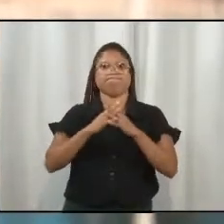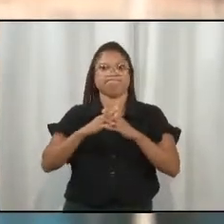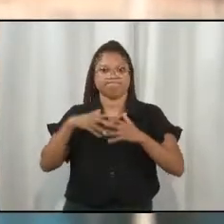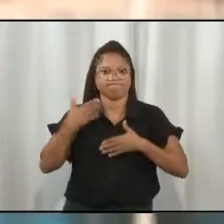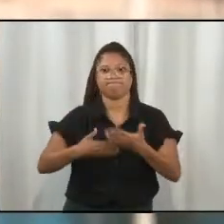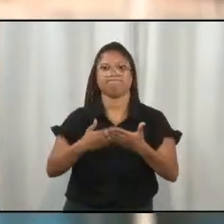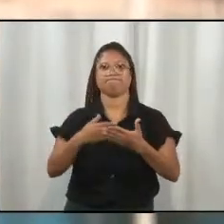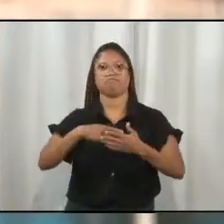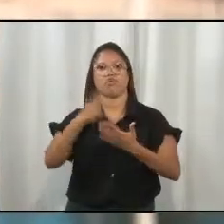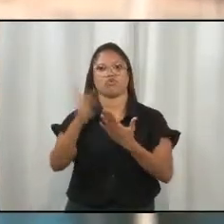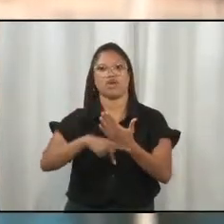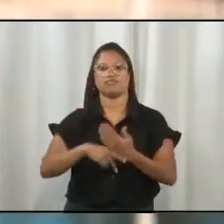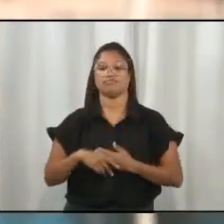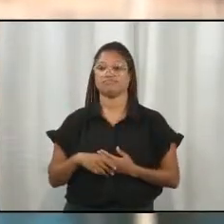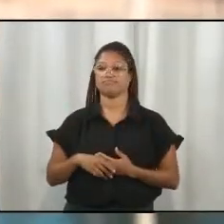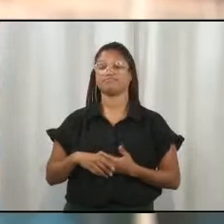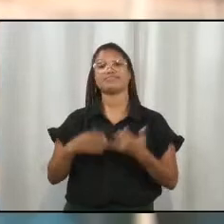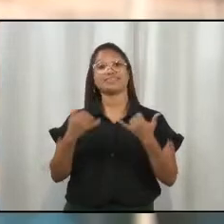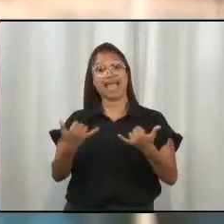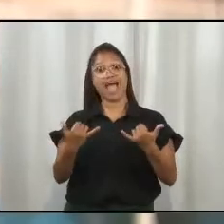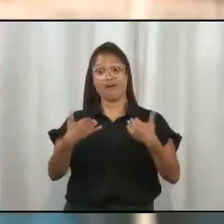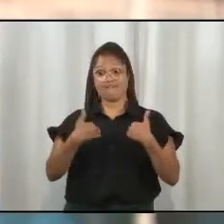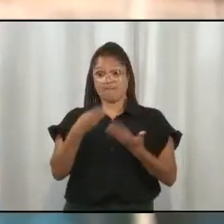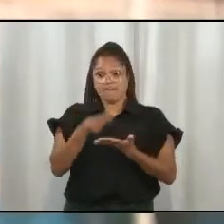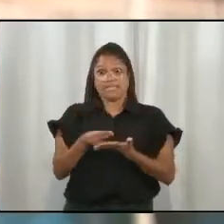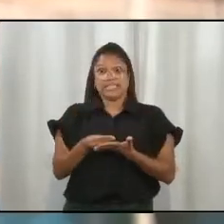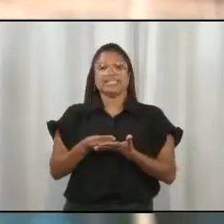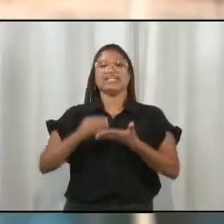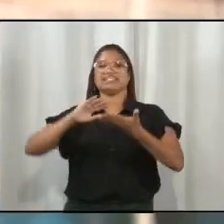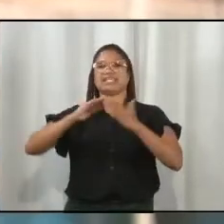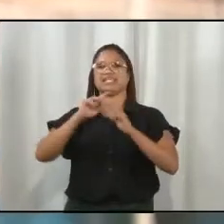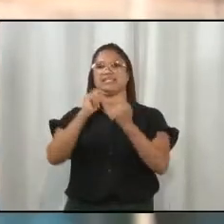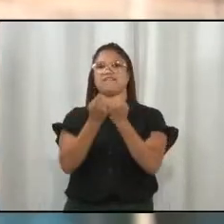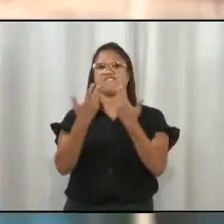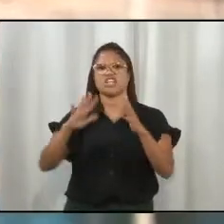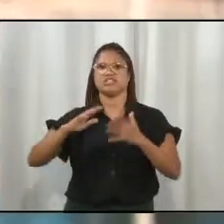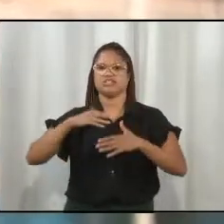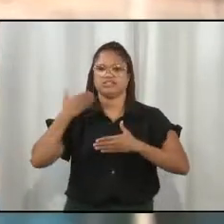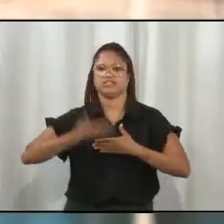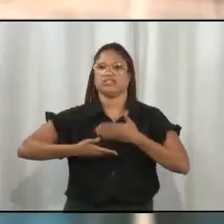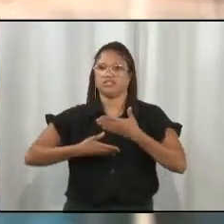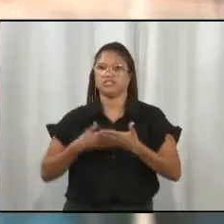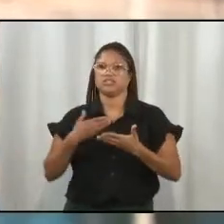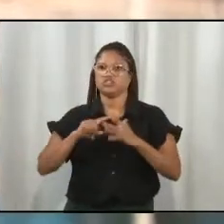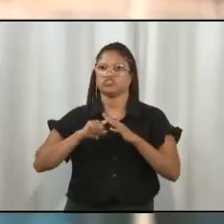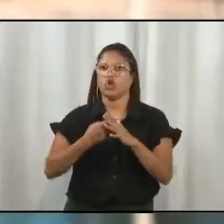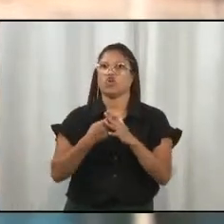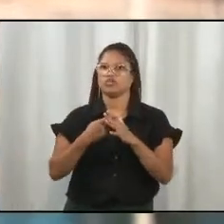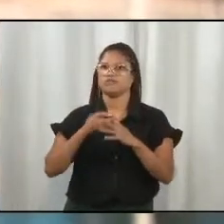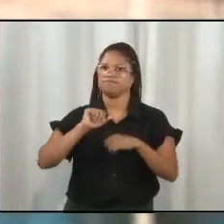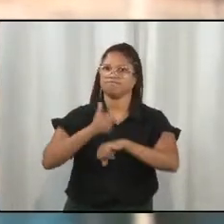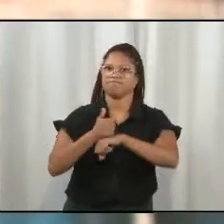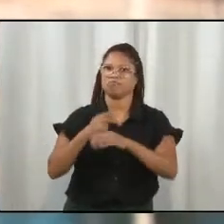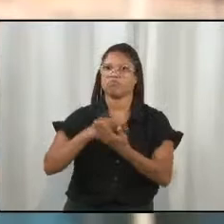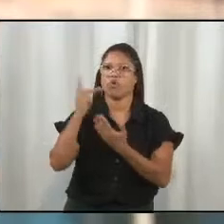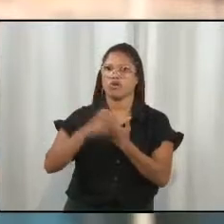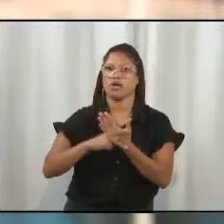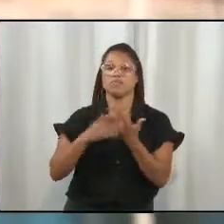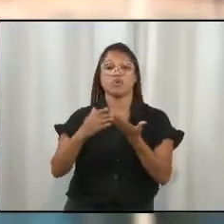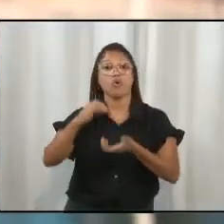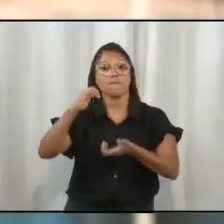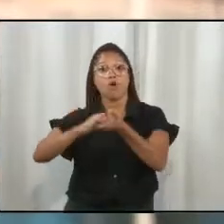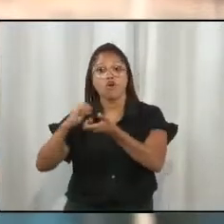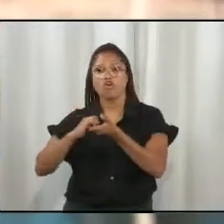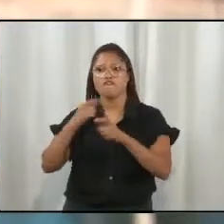funding, the city team has been moving forward with implementing the program. So we've been bringing in our partners from